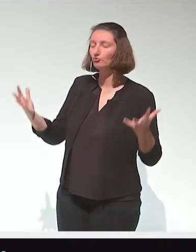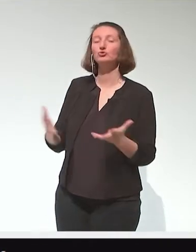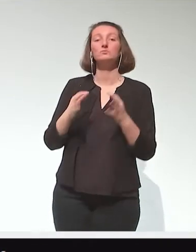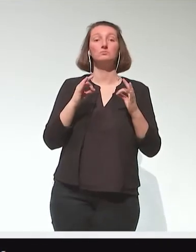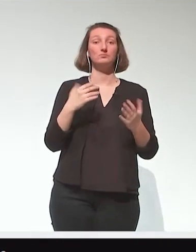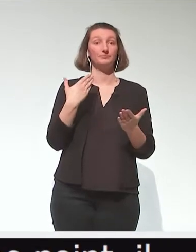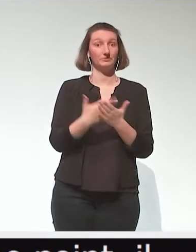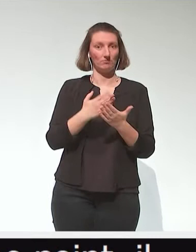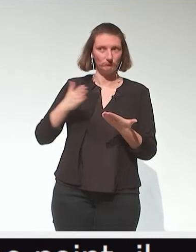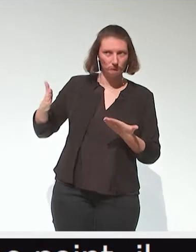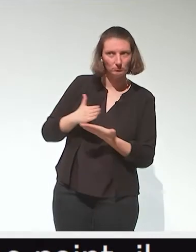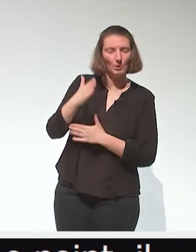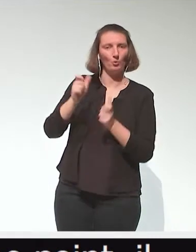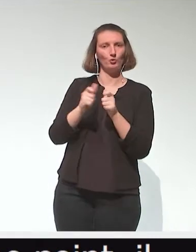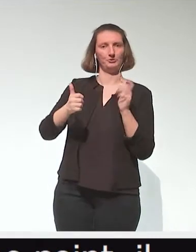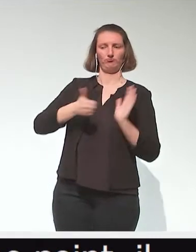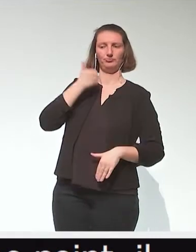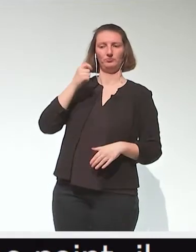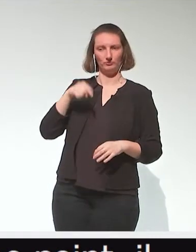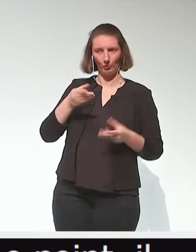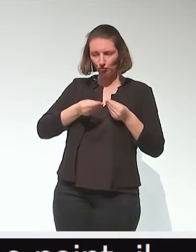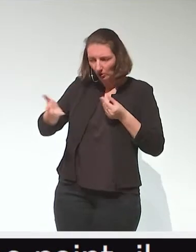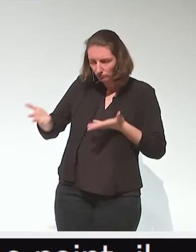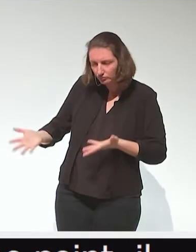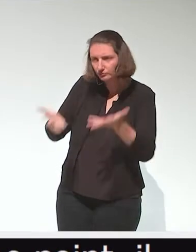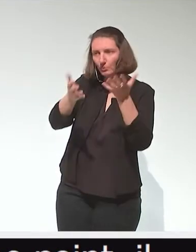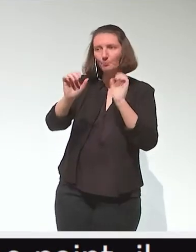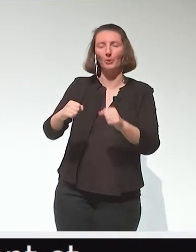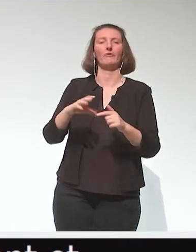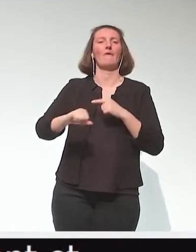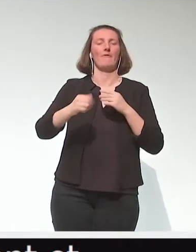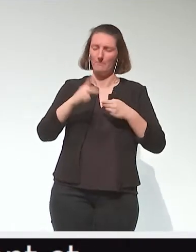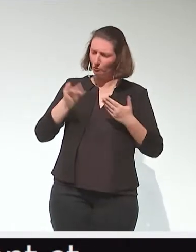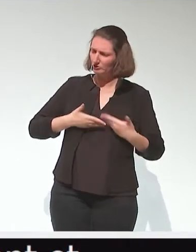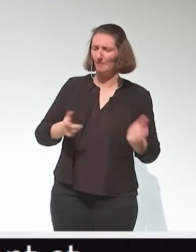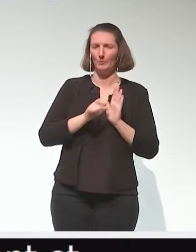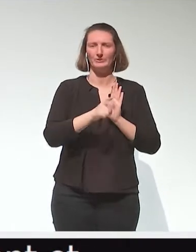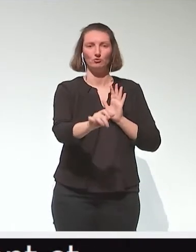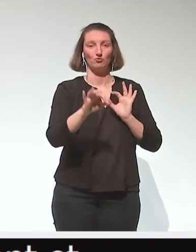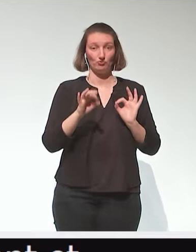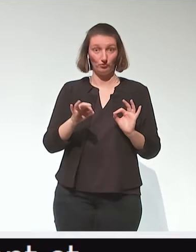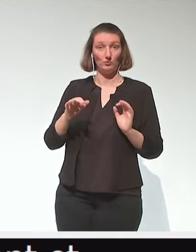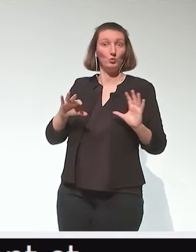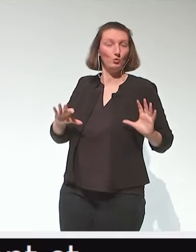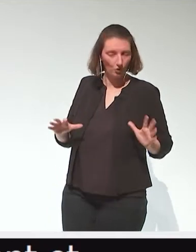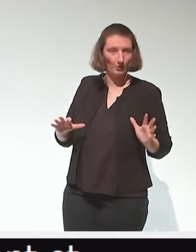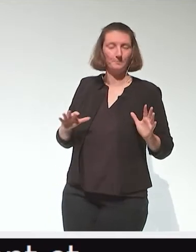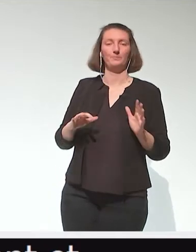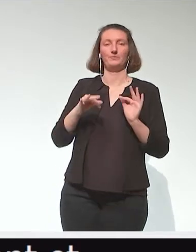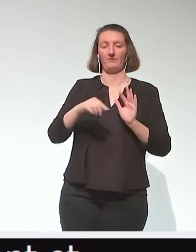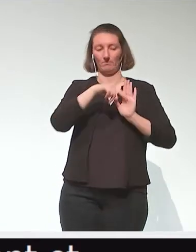The ability to become an entrepreneur should be made easier for the disabled. And this thanks